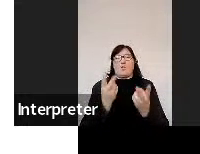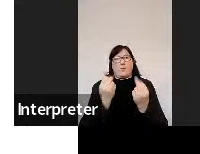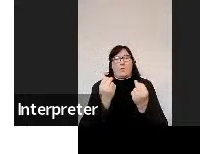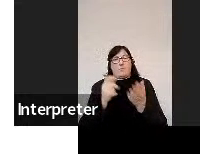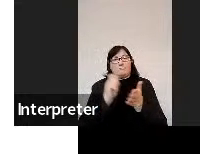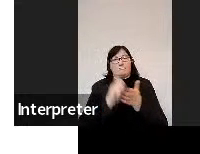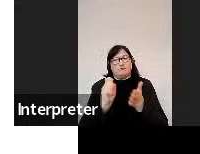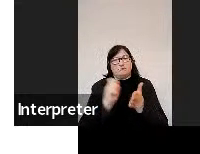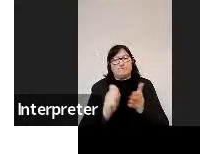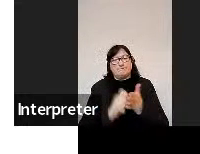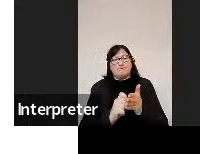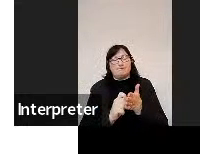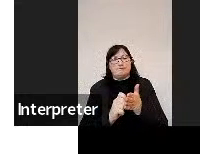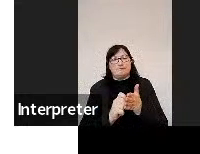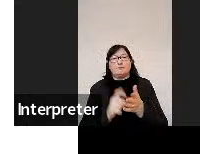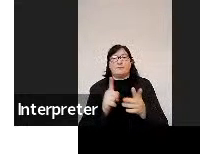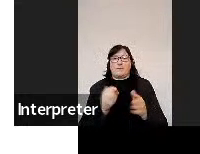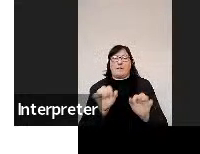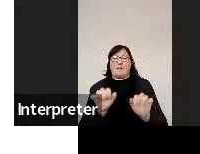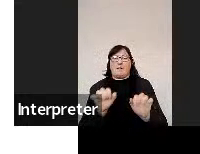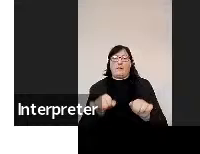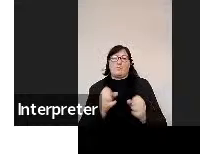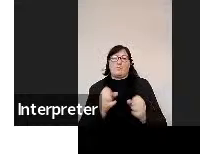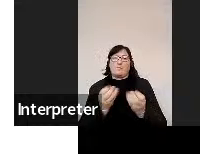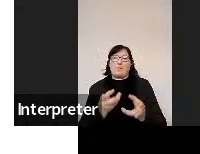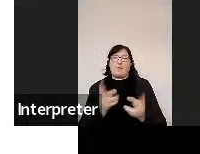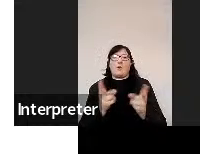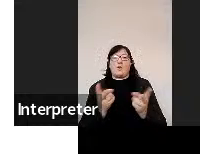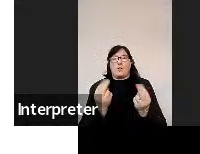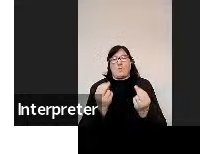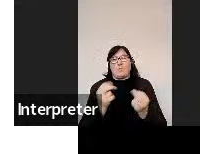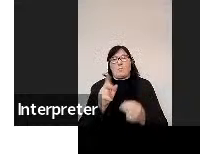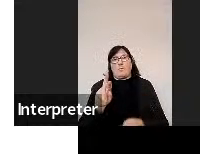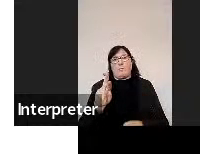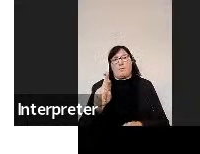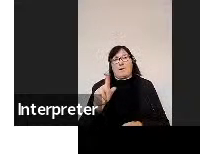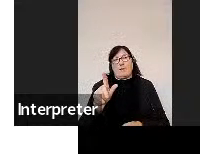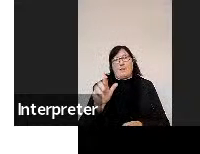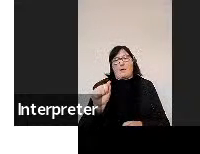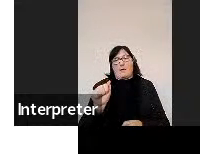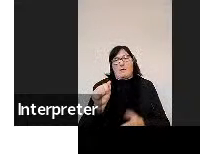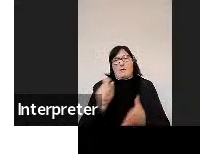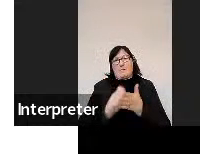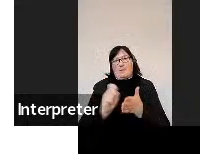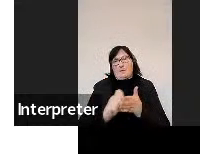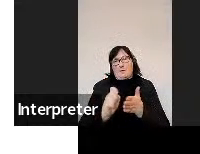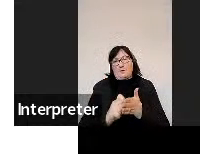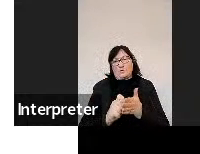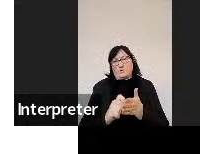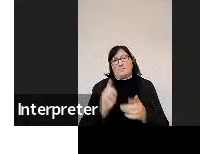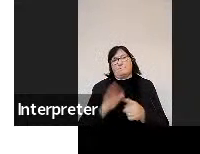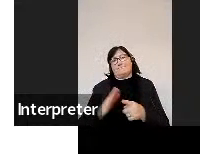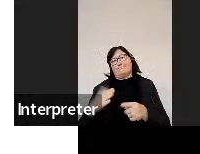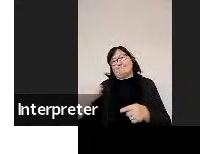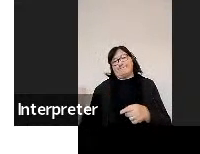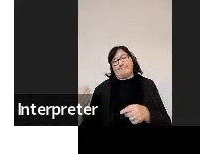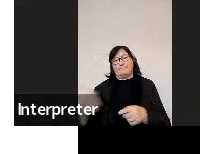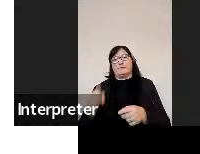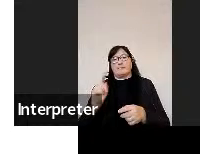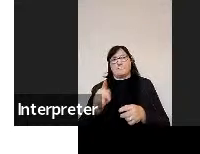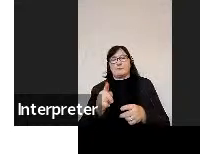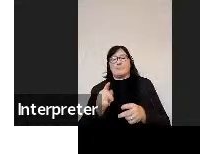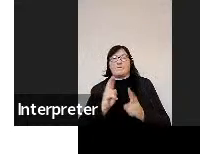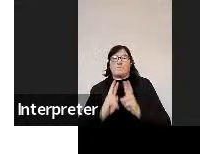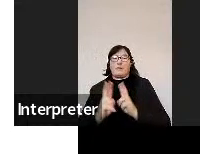you to submit a new RLA application. On the right-hand side, there's a link to the relationship management